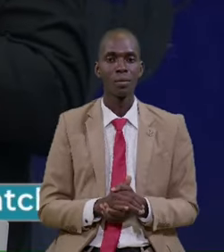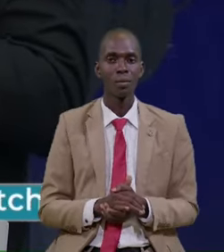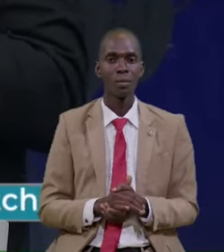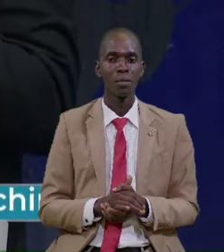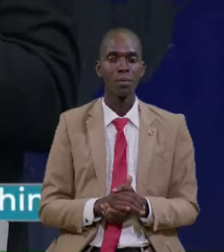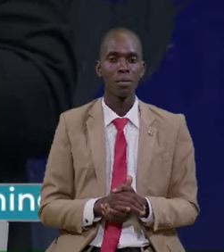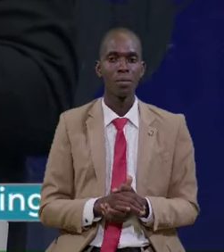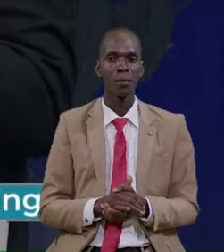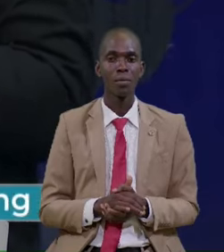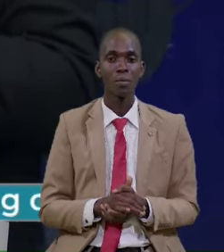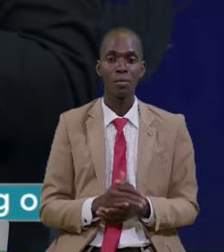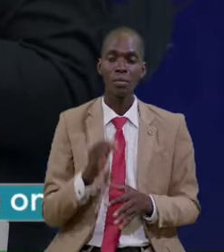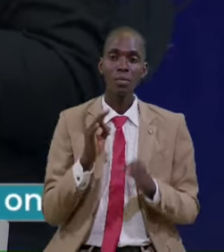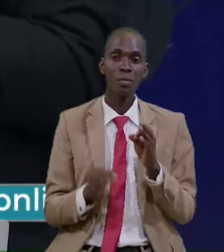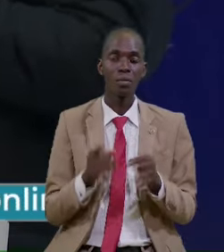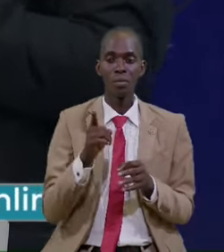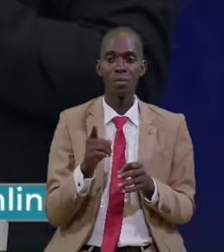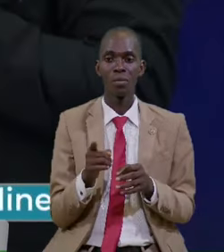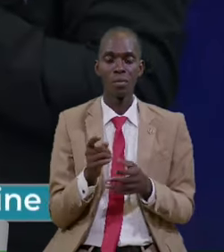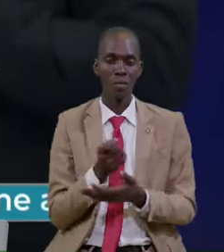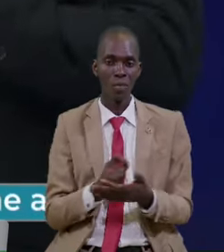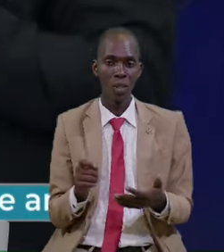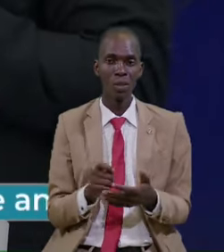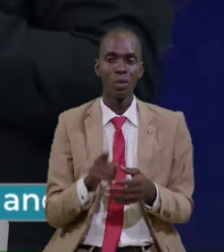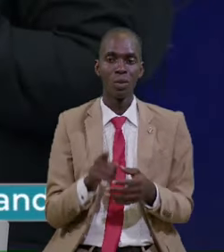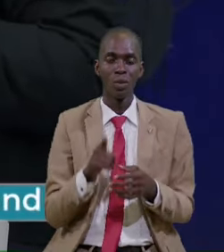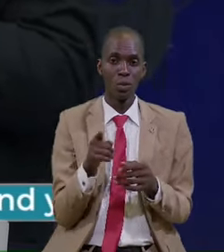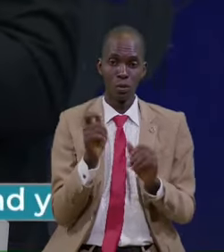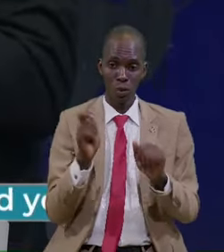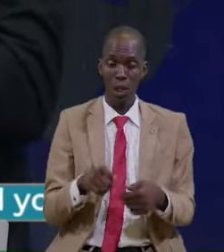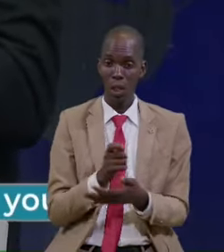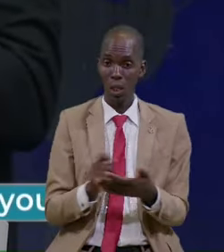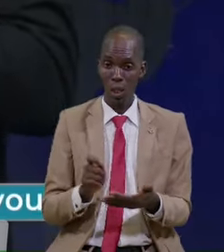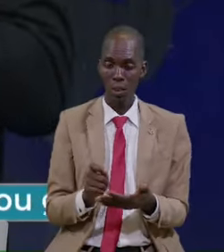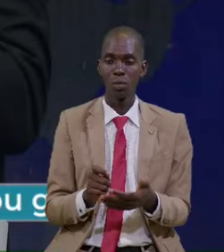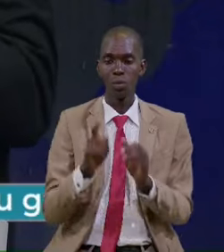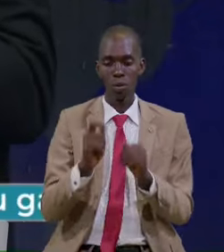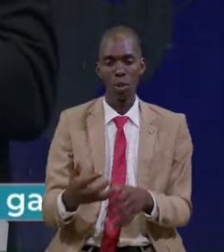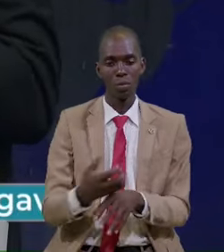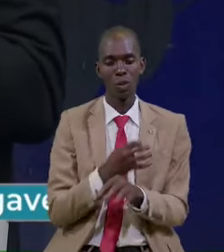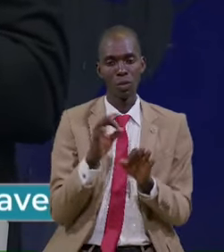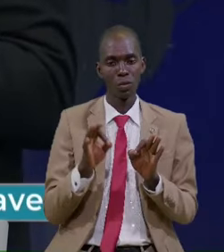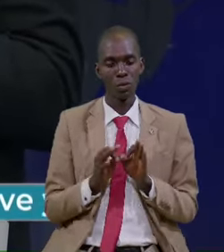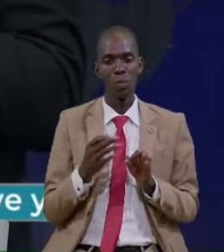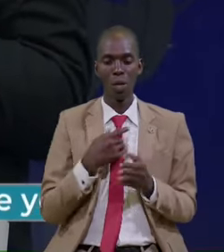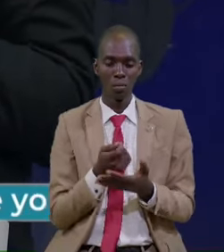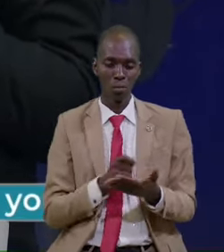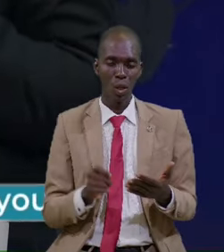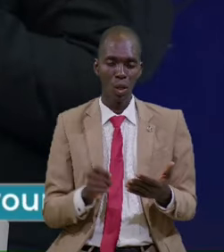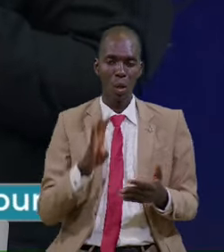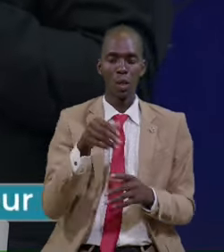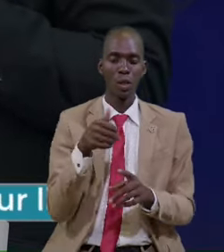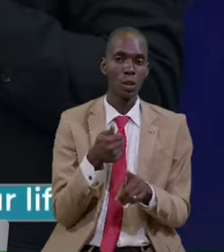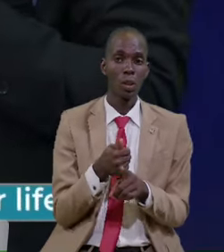If you're able to write, you can collect the decision slip from the counselors and then complete the form on your own. And when you know you